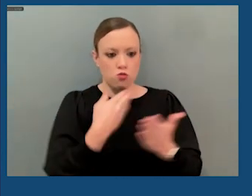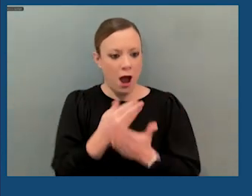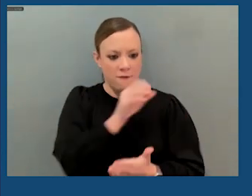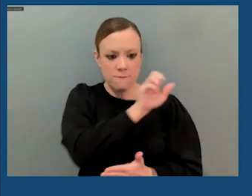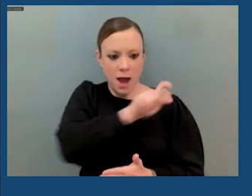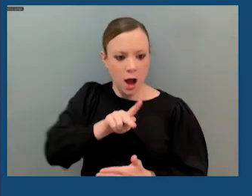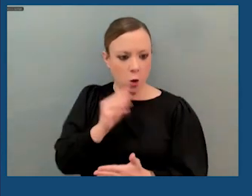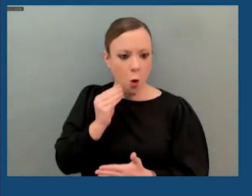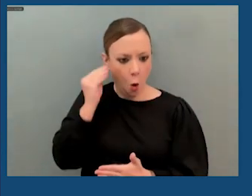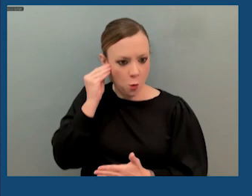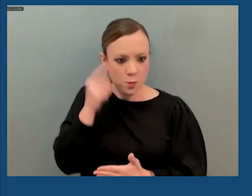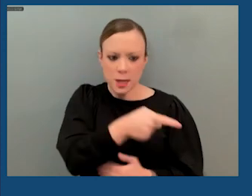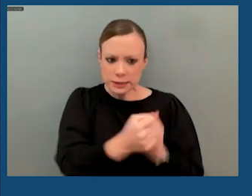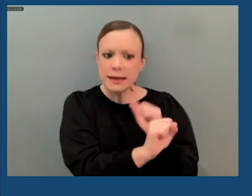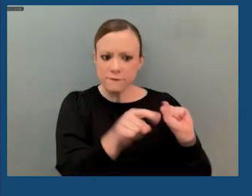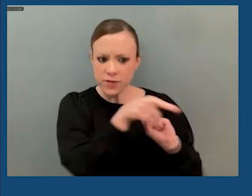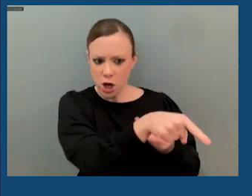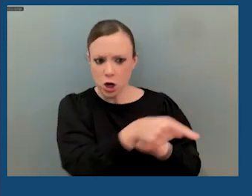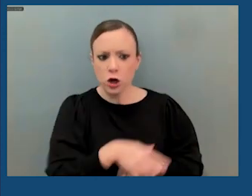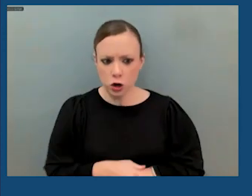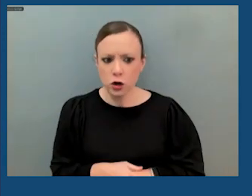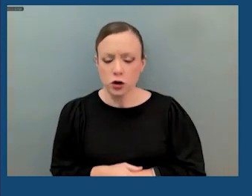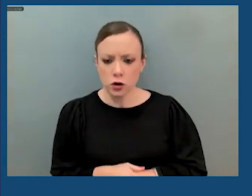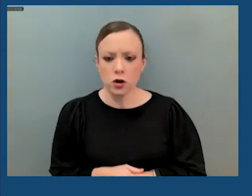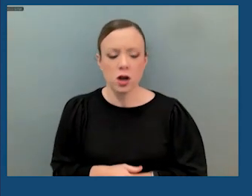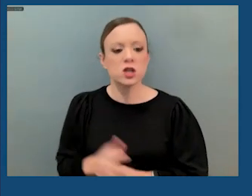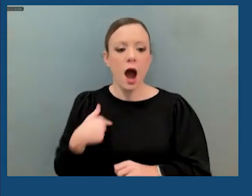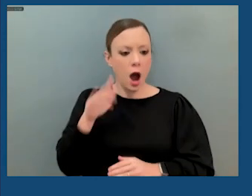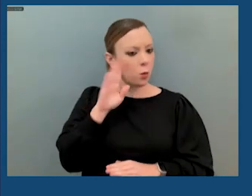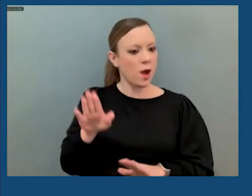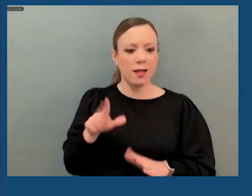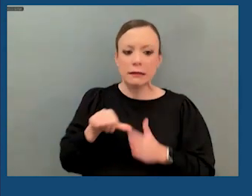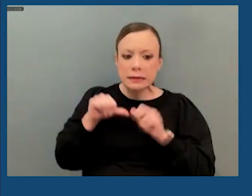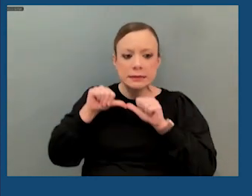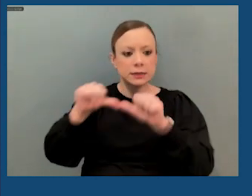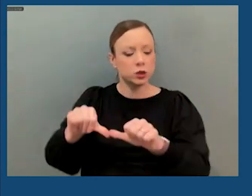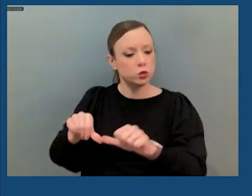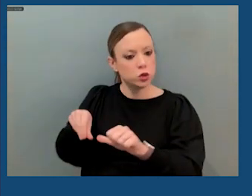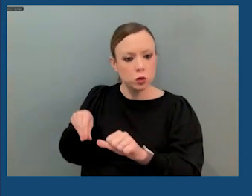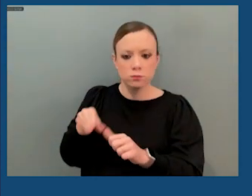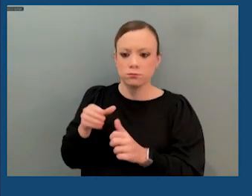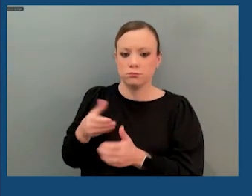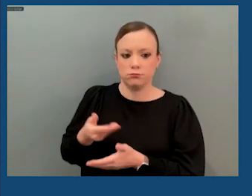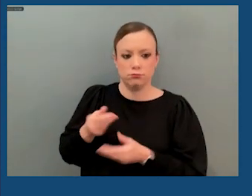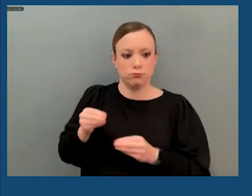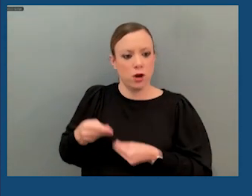I'll continue to provide those resources with the state legislature, even daycare centers.